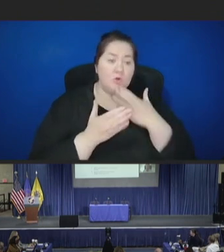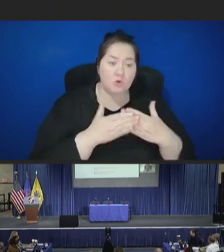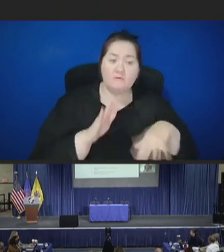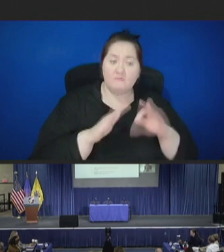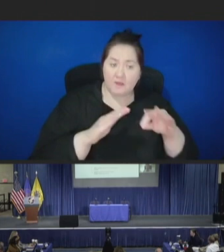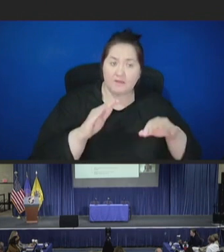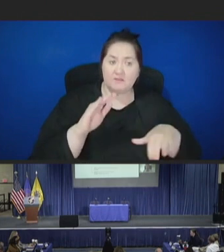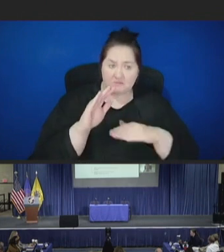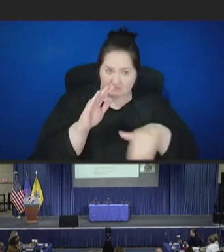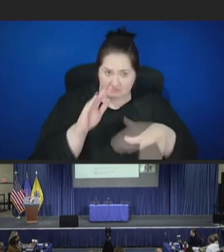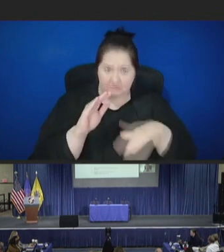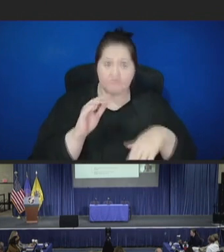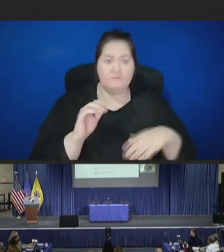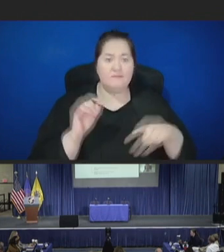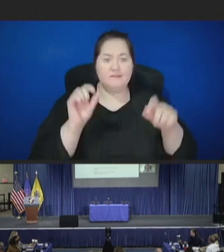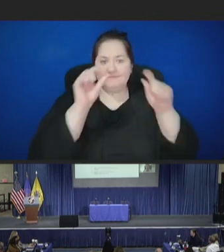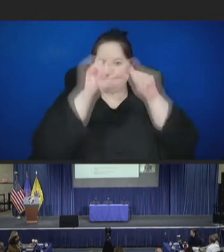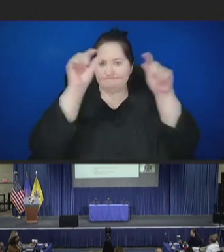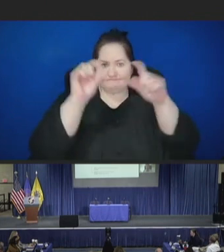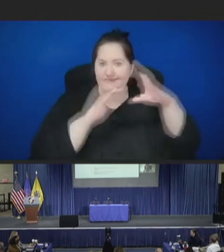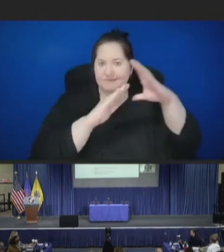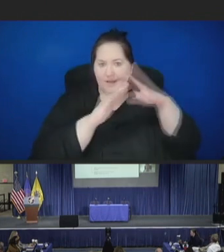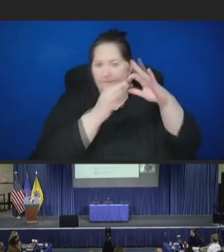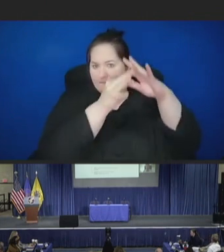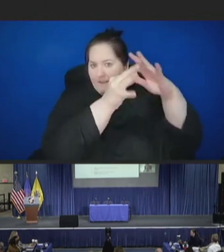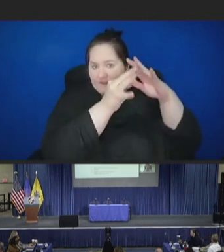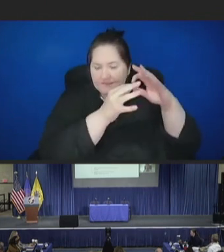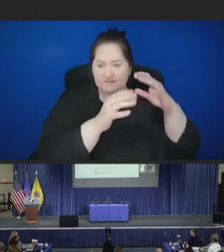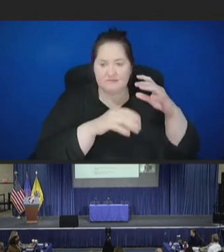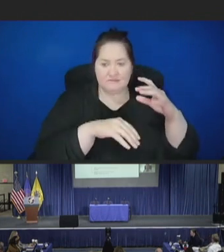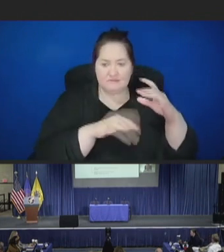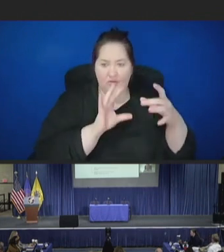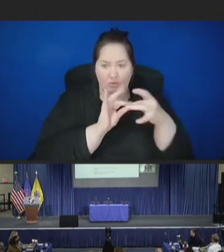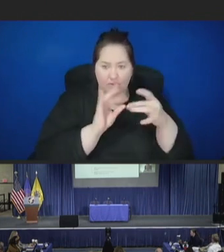of these plots, no bindings at the top. But